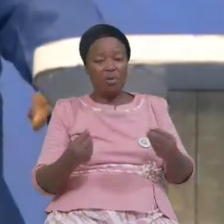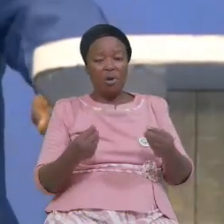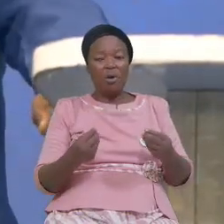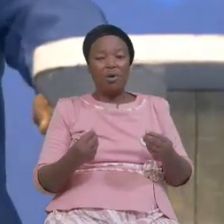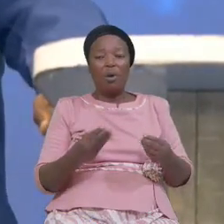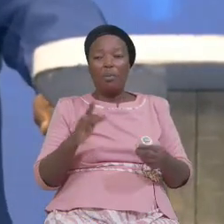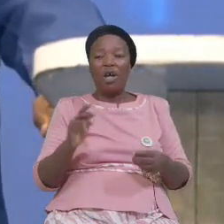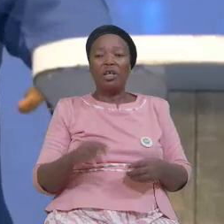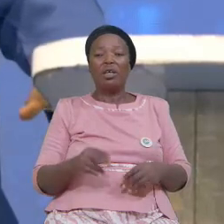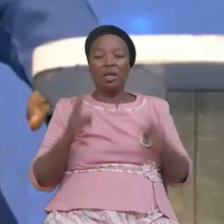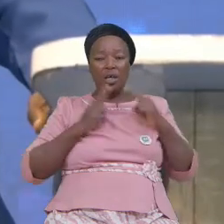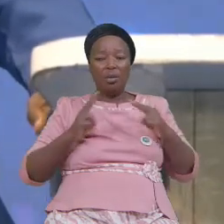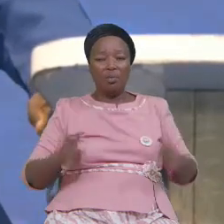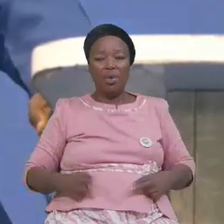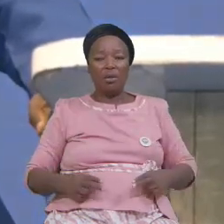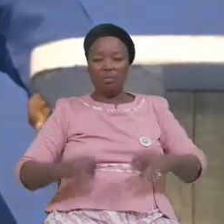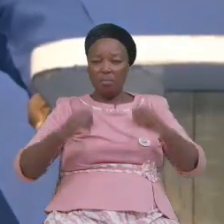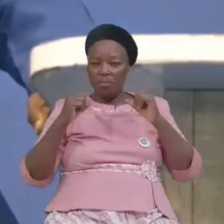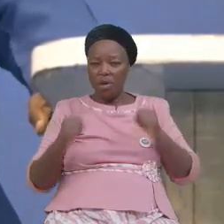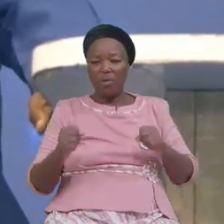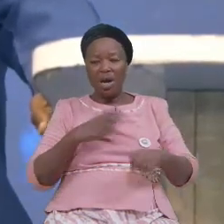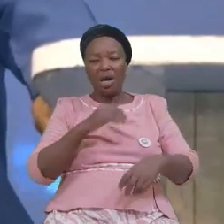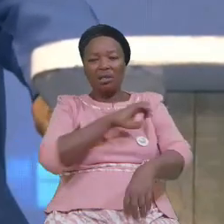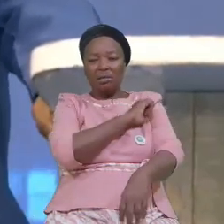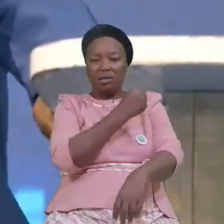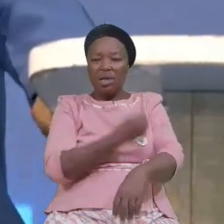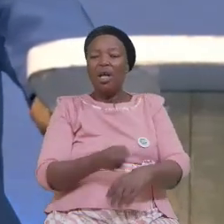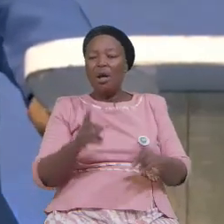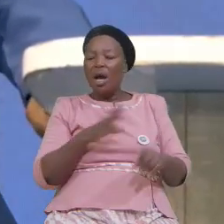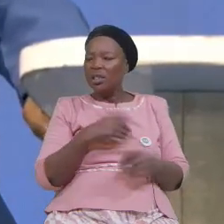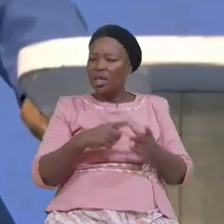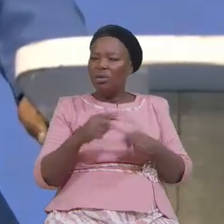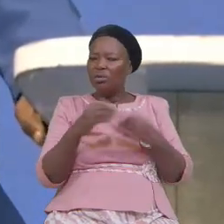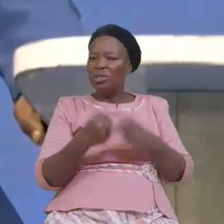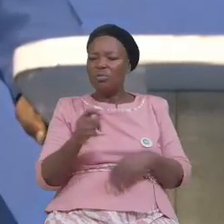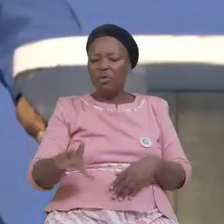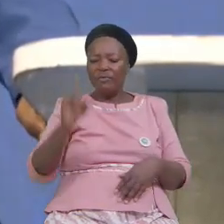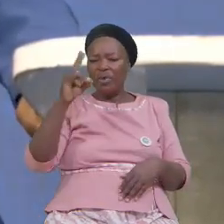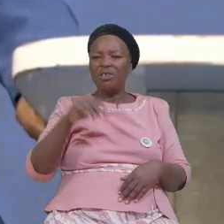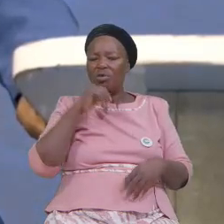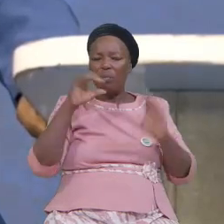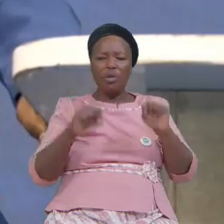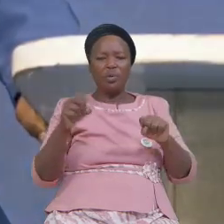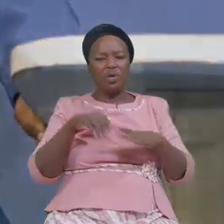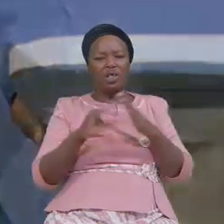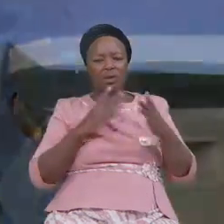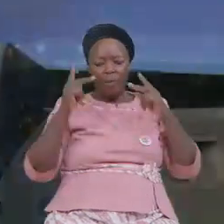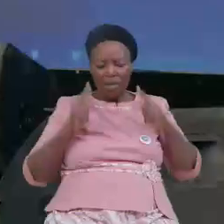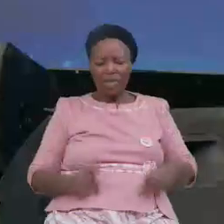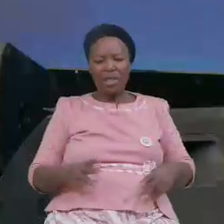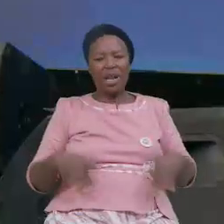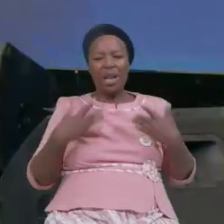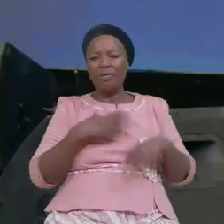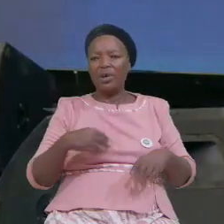And all those things we find impossible in our personal lives. in her personal strength, in her